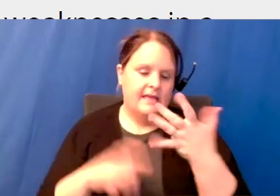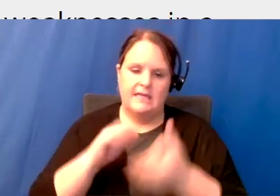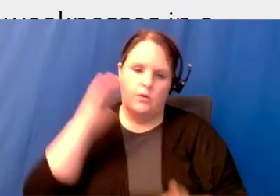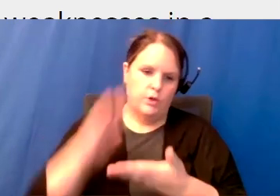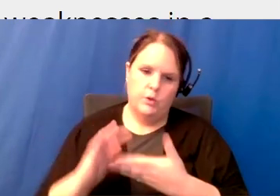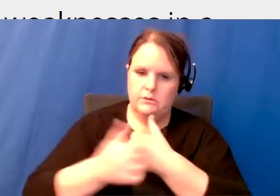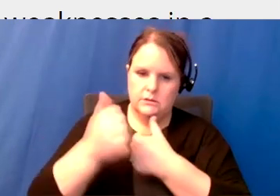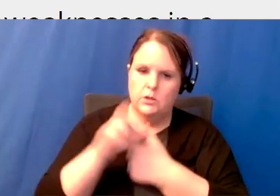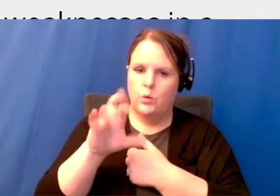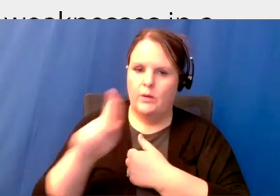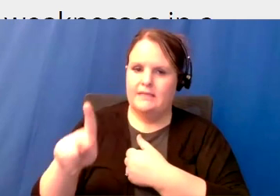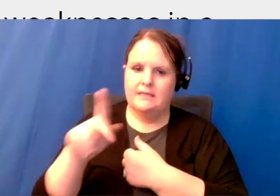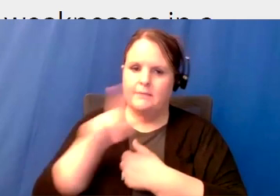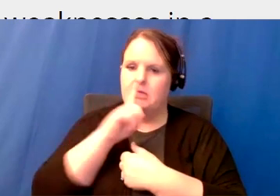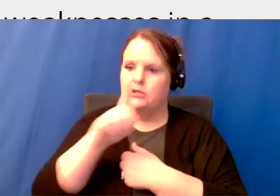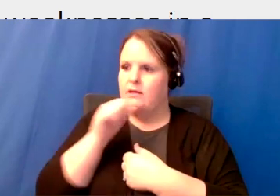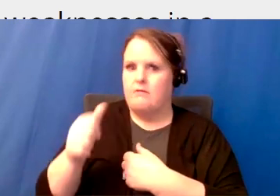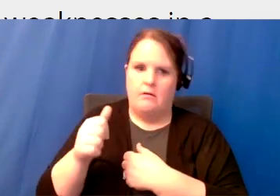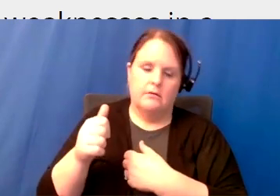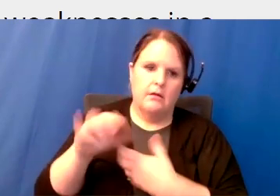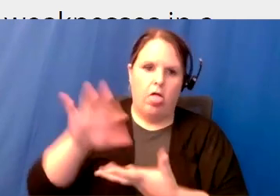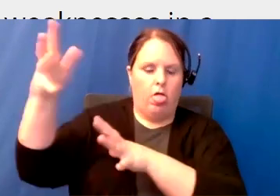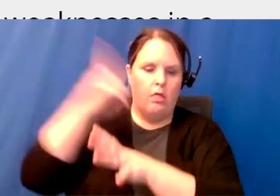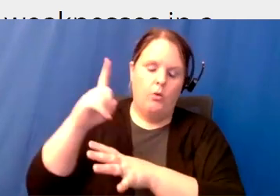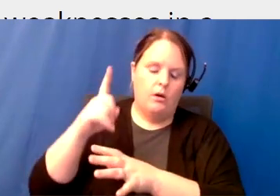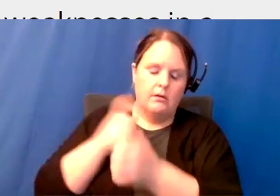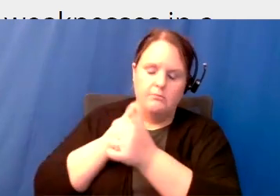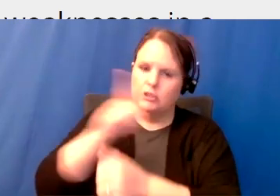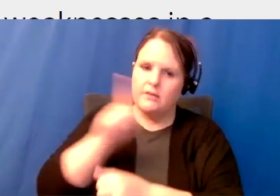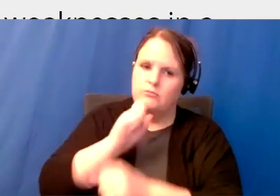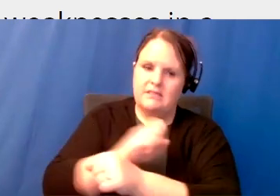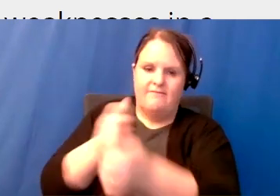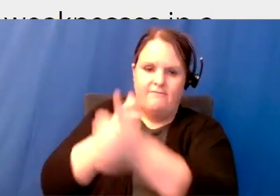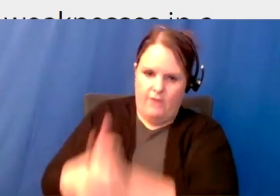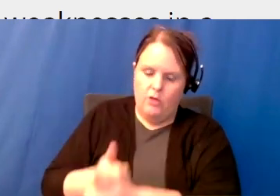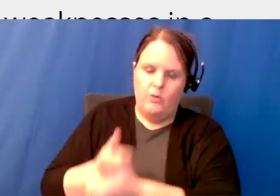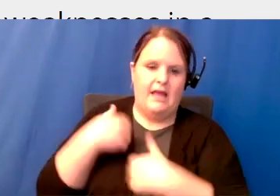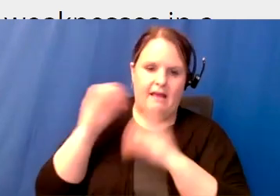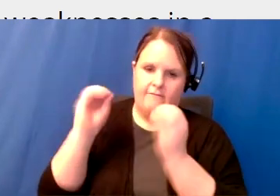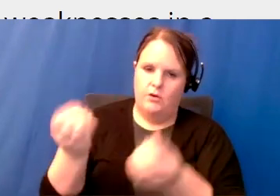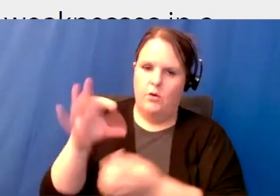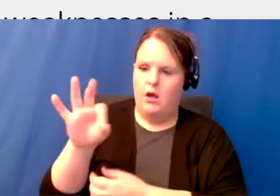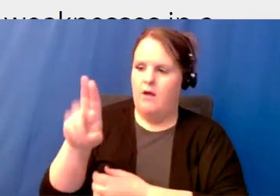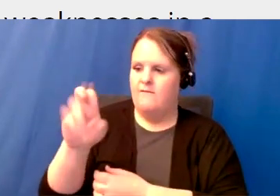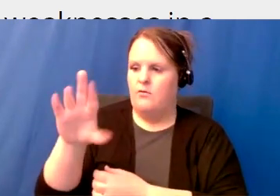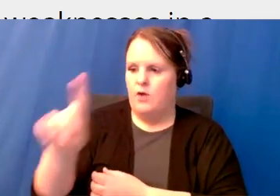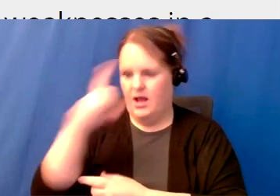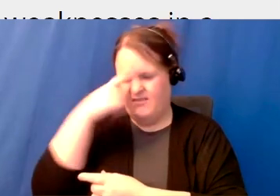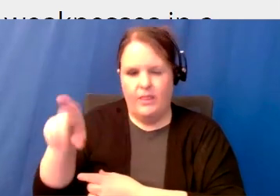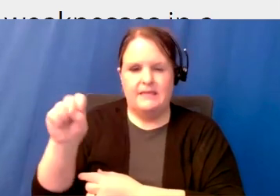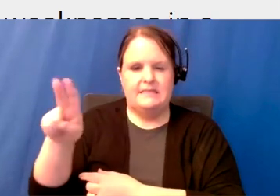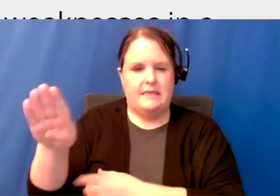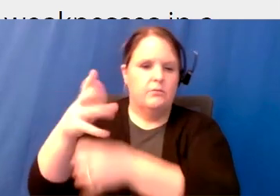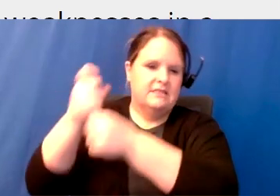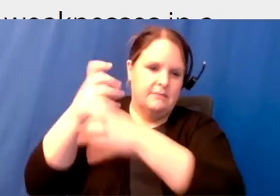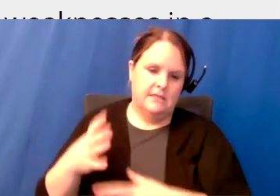of non-compliance and fraud, and kind of help to bolster the financial management system of the subrecipient. There's quite a bit